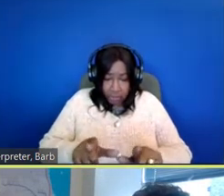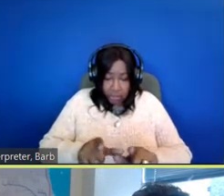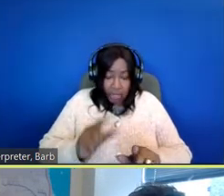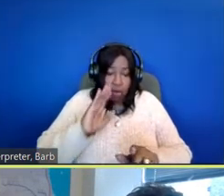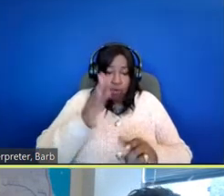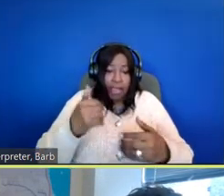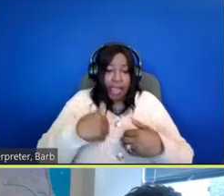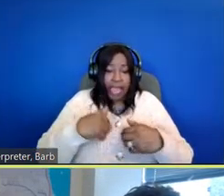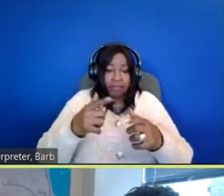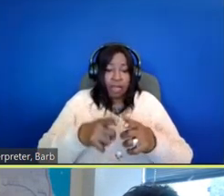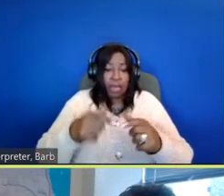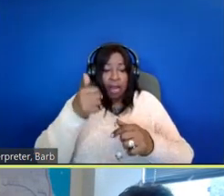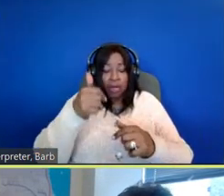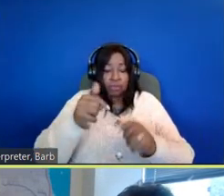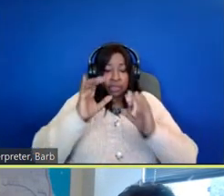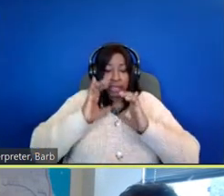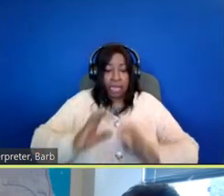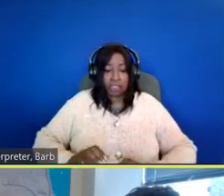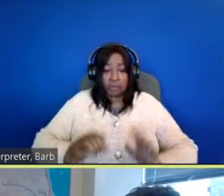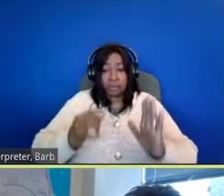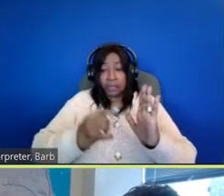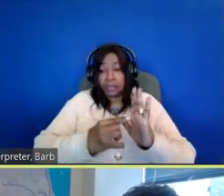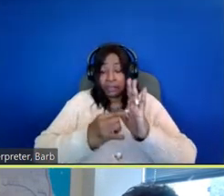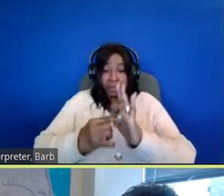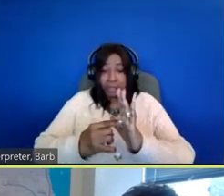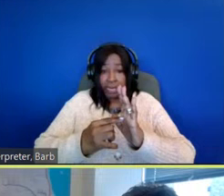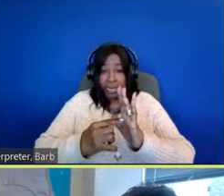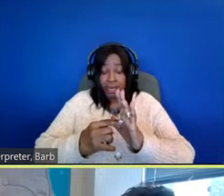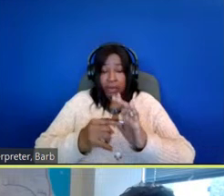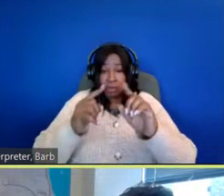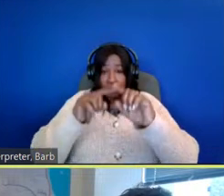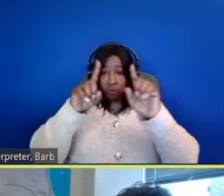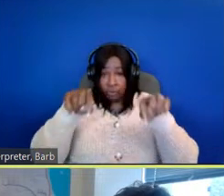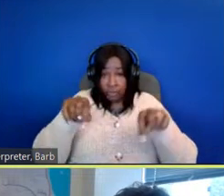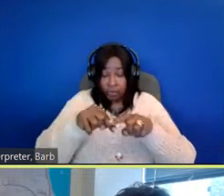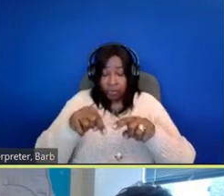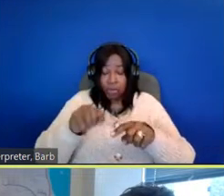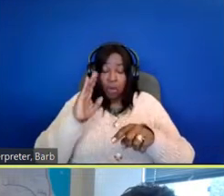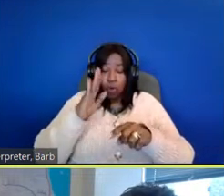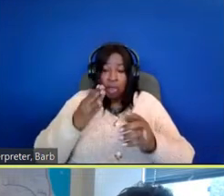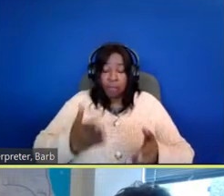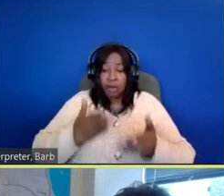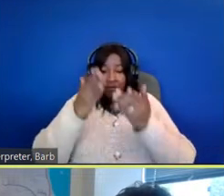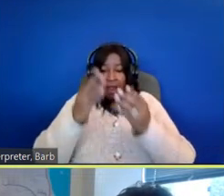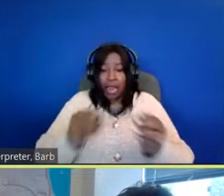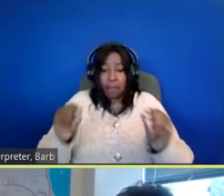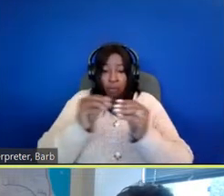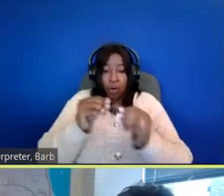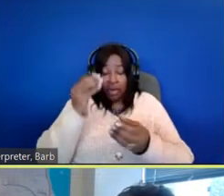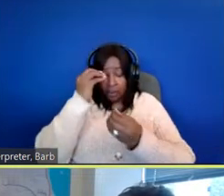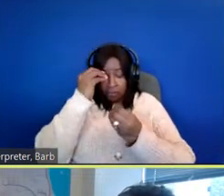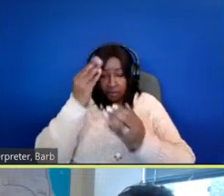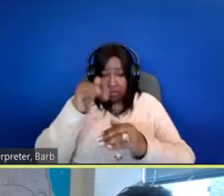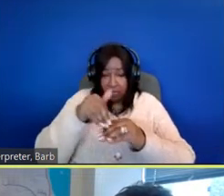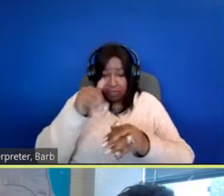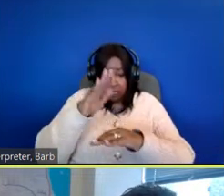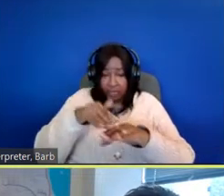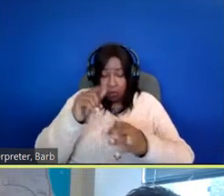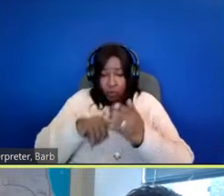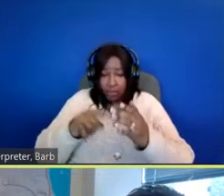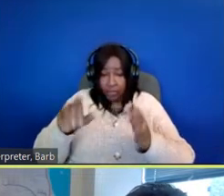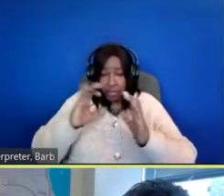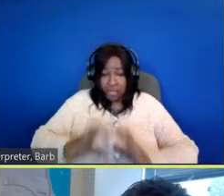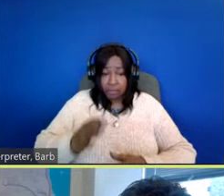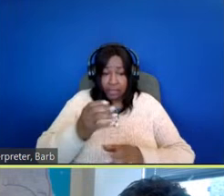display screen that will provide more information than what the customers get now. There will be audio